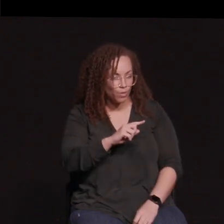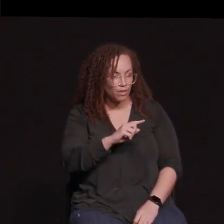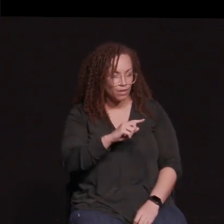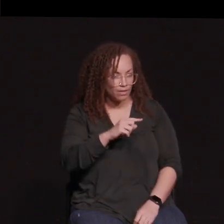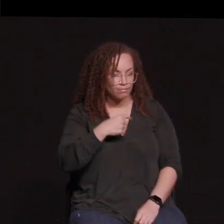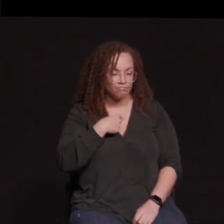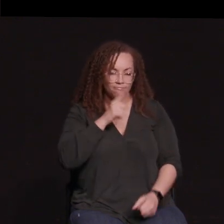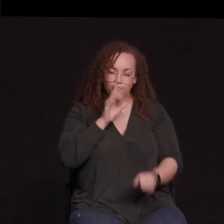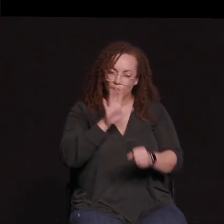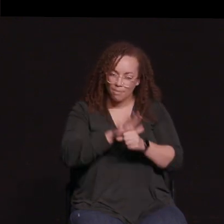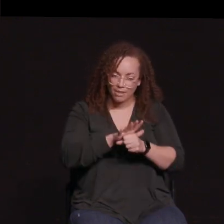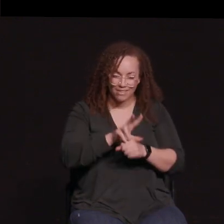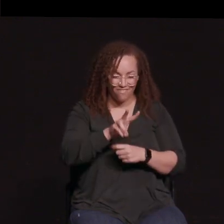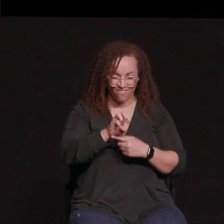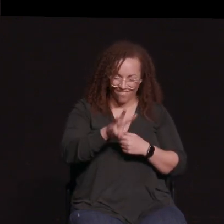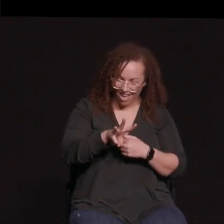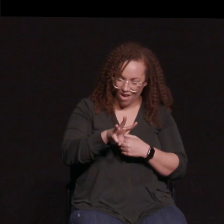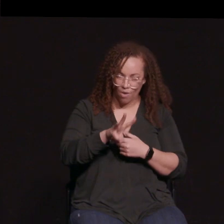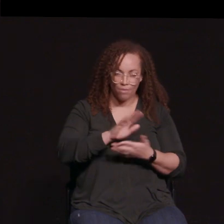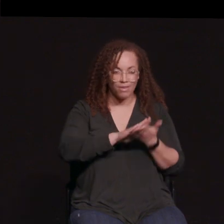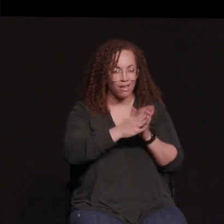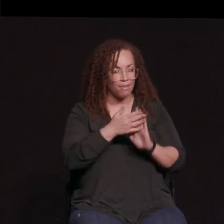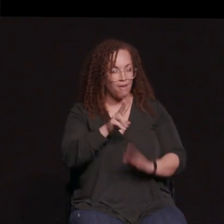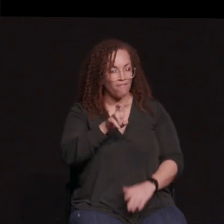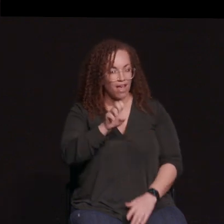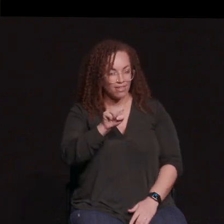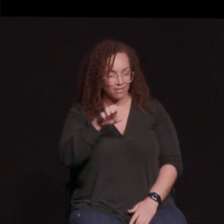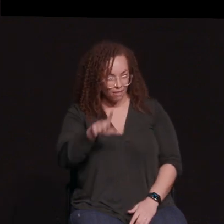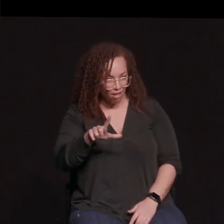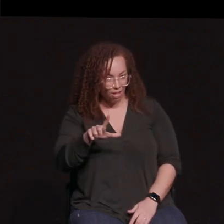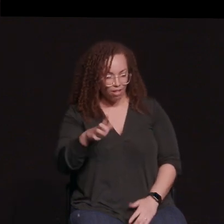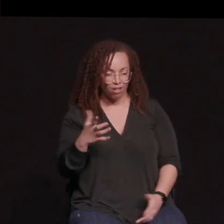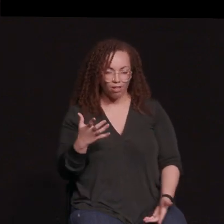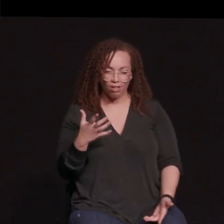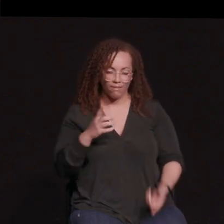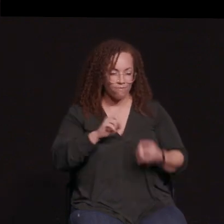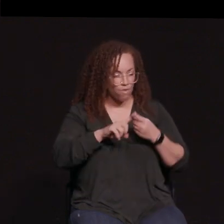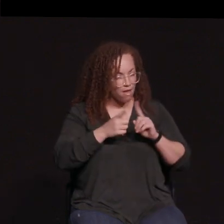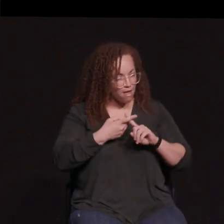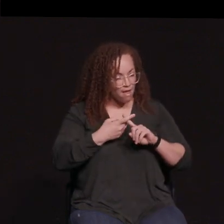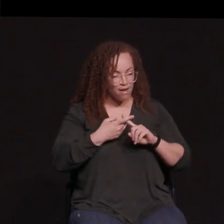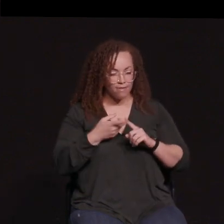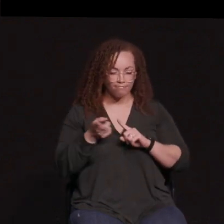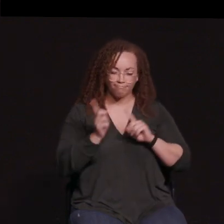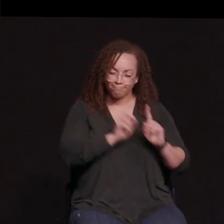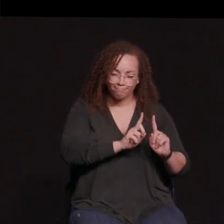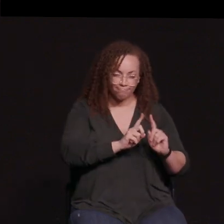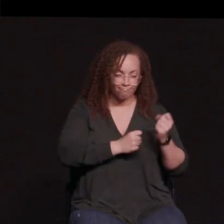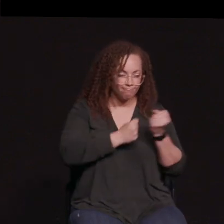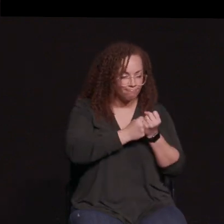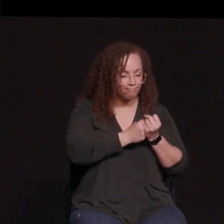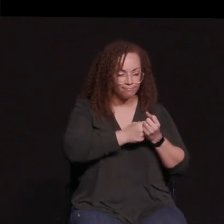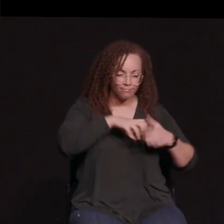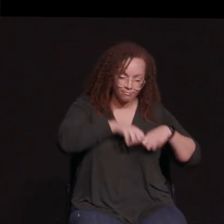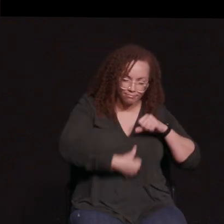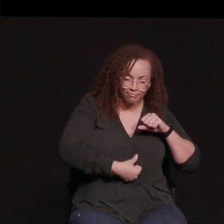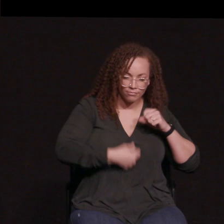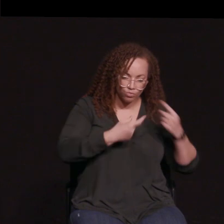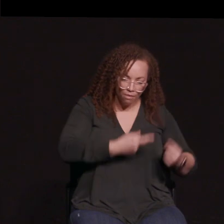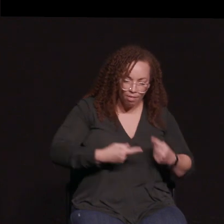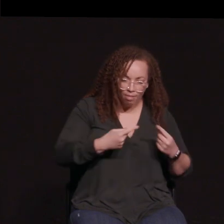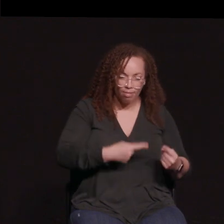I vow to be a vessel and a comrade in grief and in struggle. And I mean that with everything that I